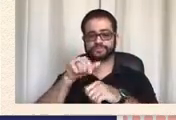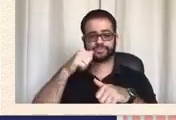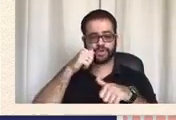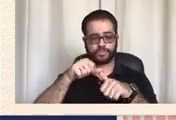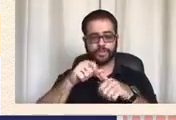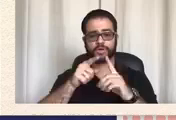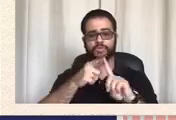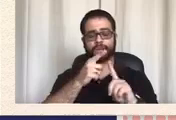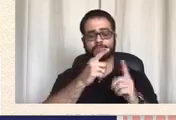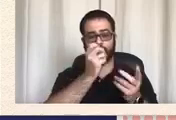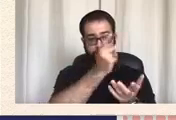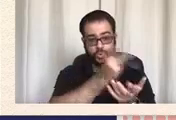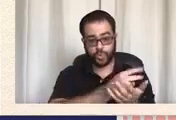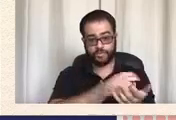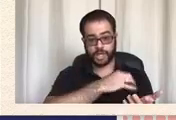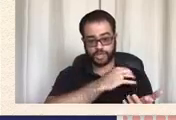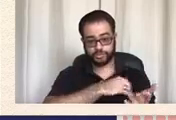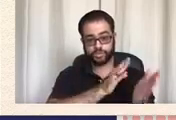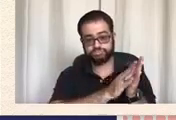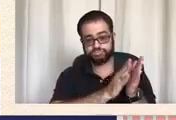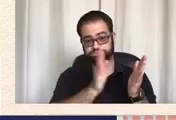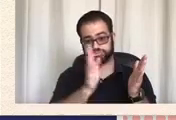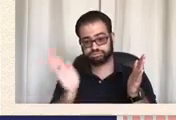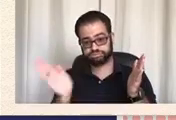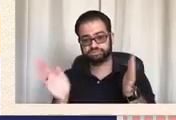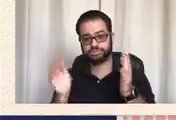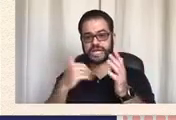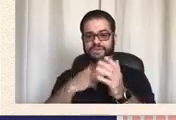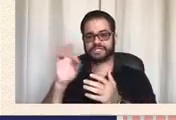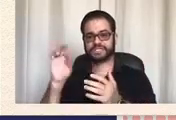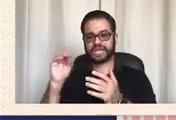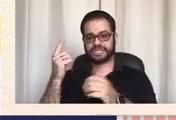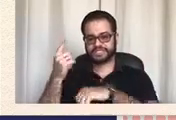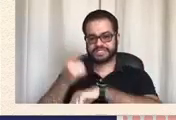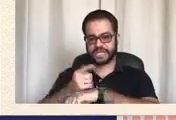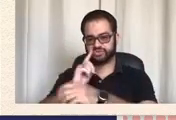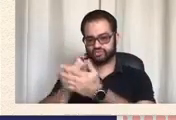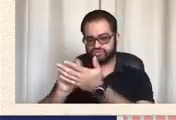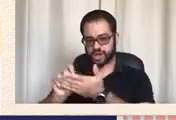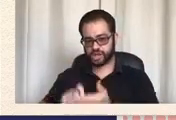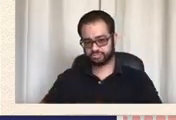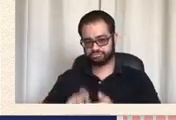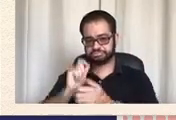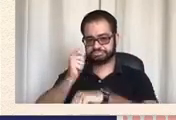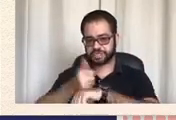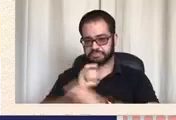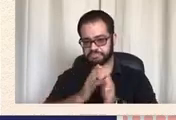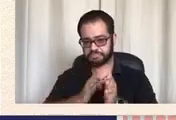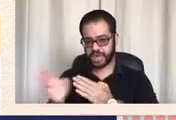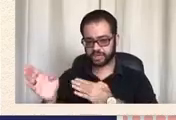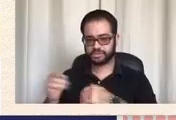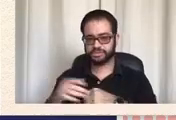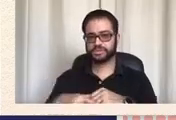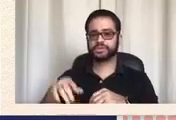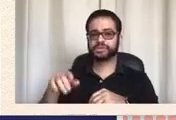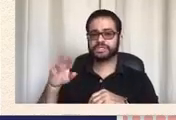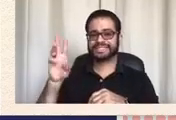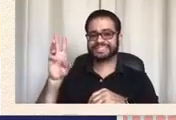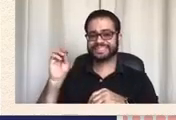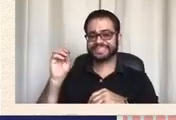of eligibility, the Division of Blind Services has a 60-day clock, and the Division of Vocational Rehabilitation has a 90-day